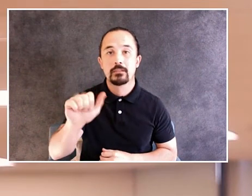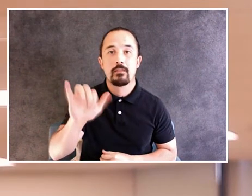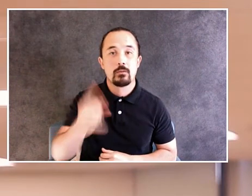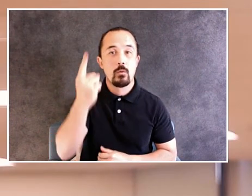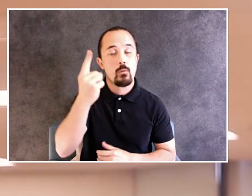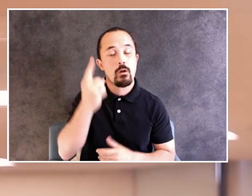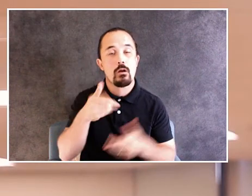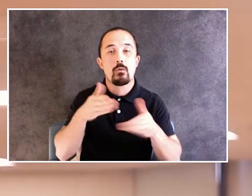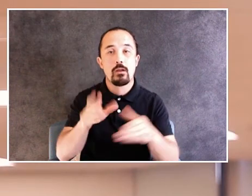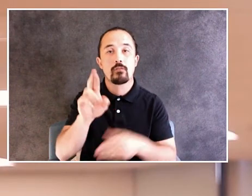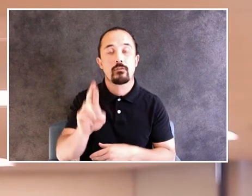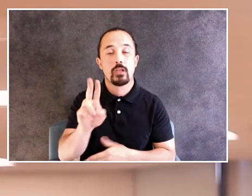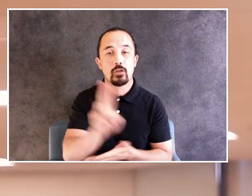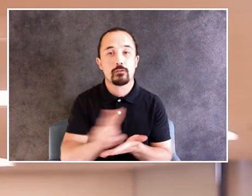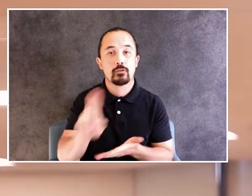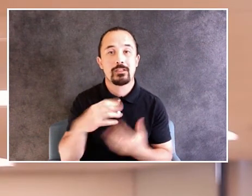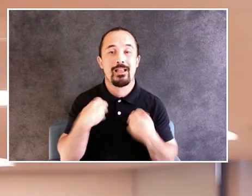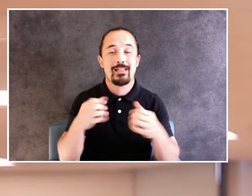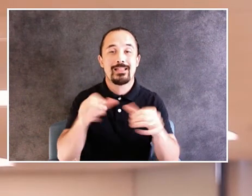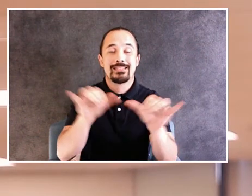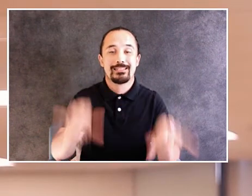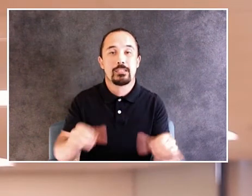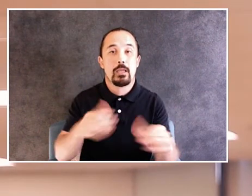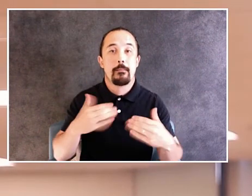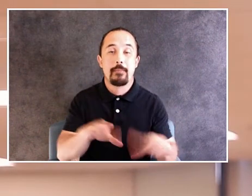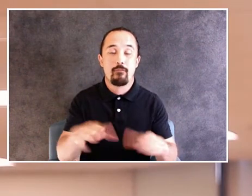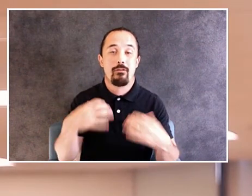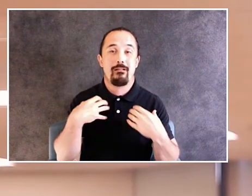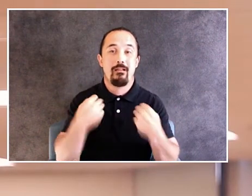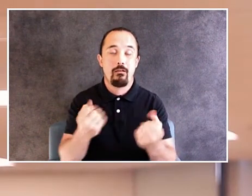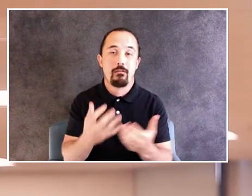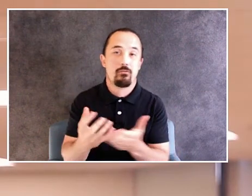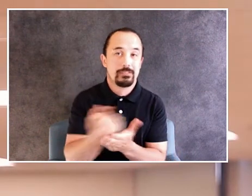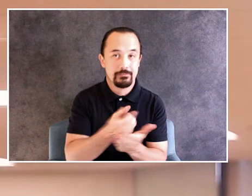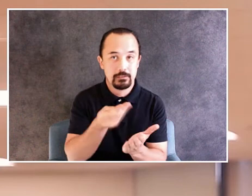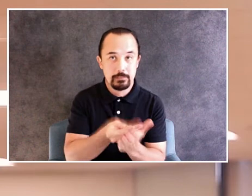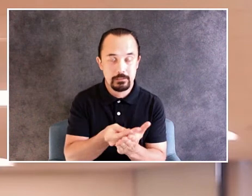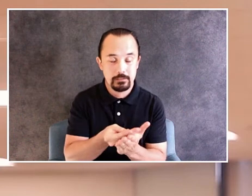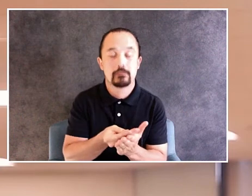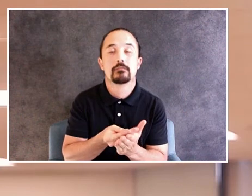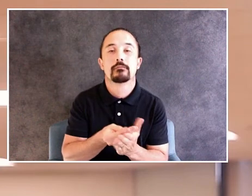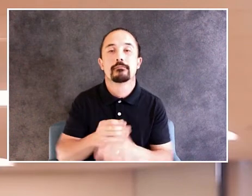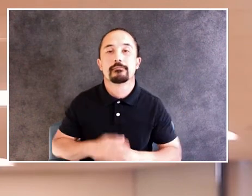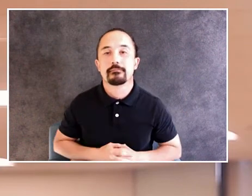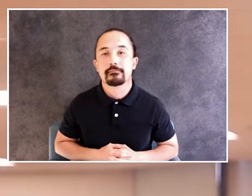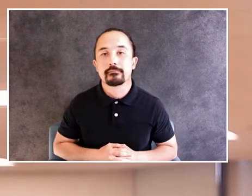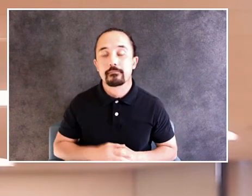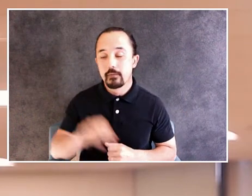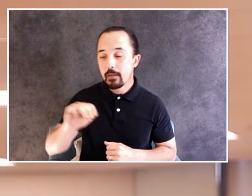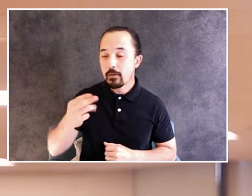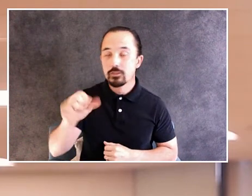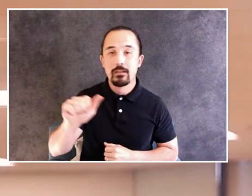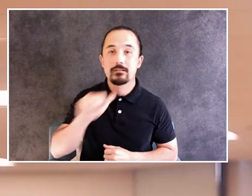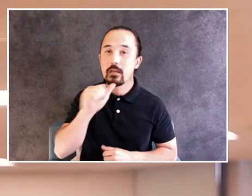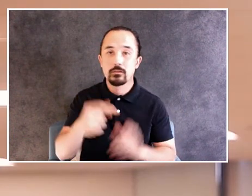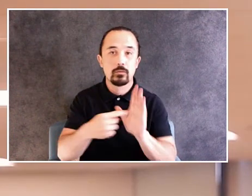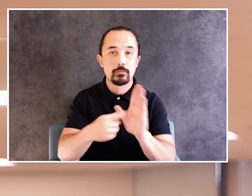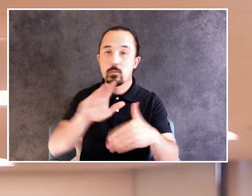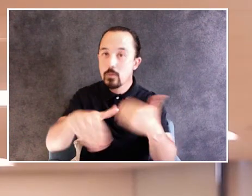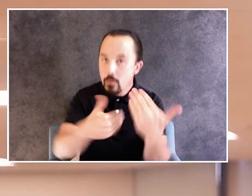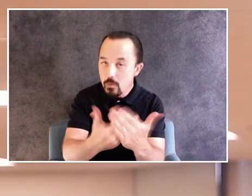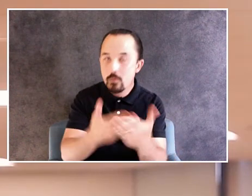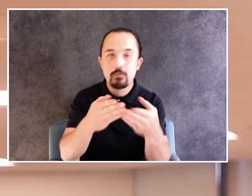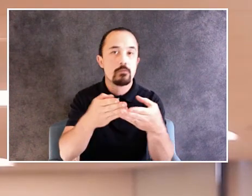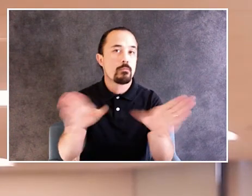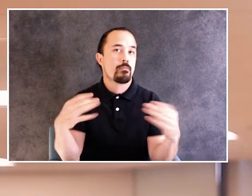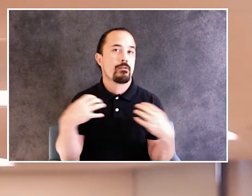for Riverside University Health System Behavioral Health, or RUHSBH. The MHSA plan does not represent all of the public